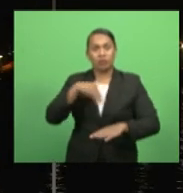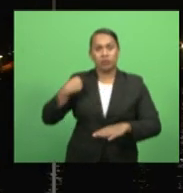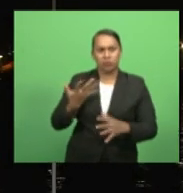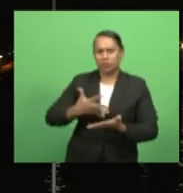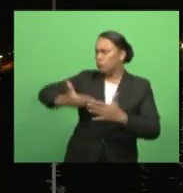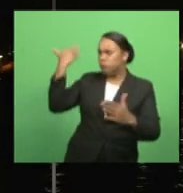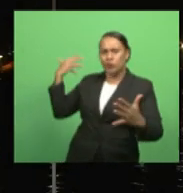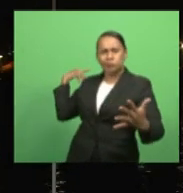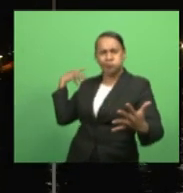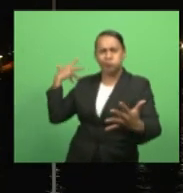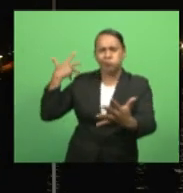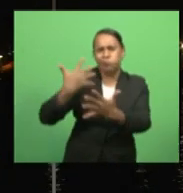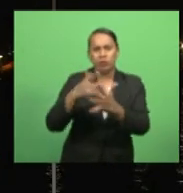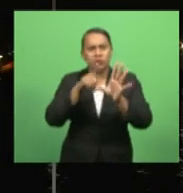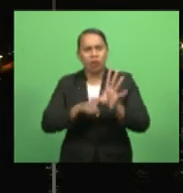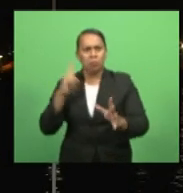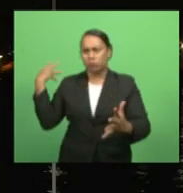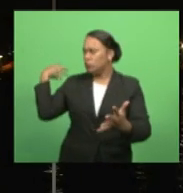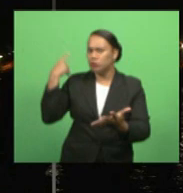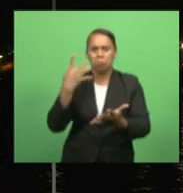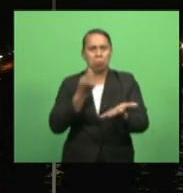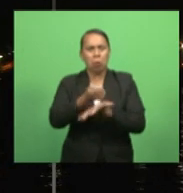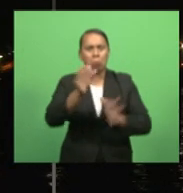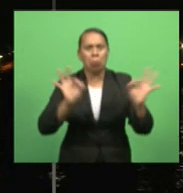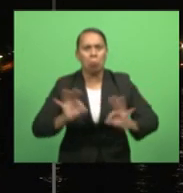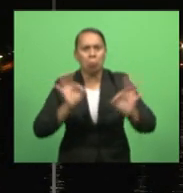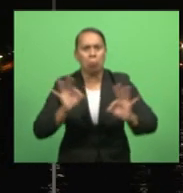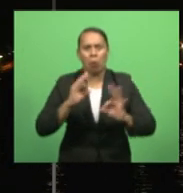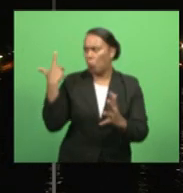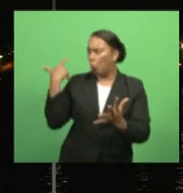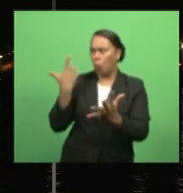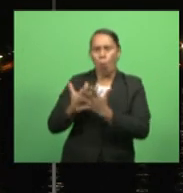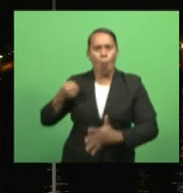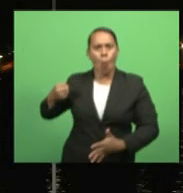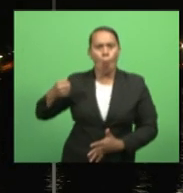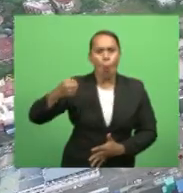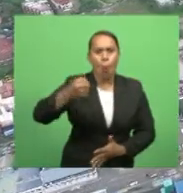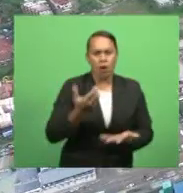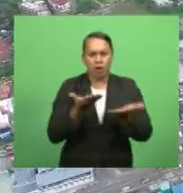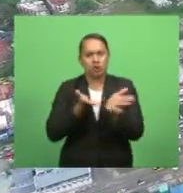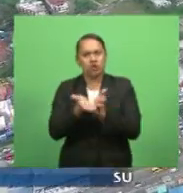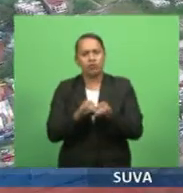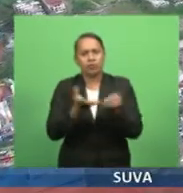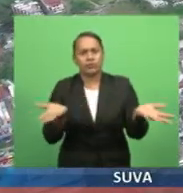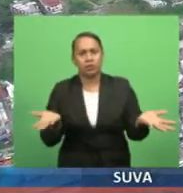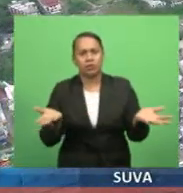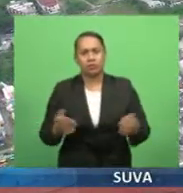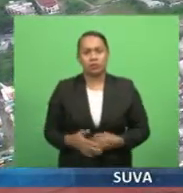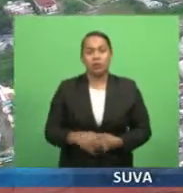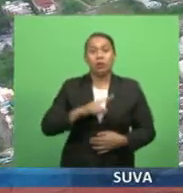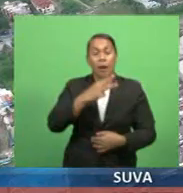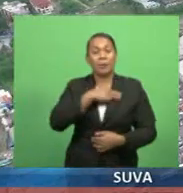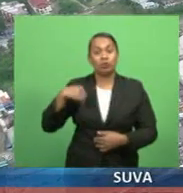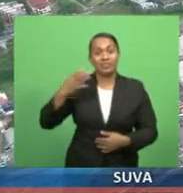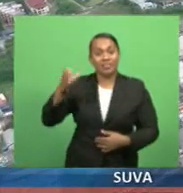is a concern as this also affects their service delivery. Kritika Kumar reports. Minister Premila Kumar says